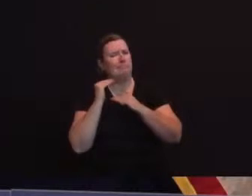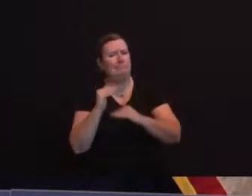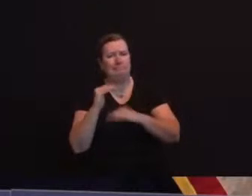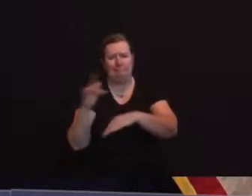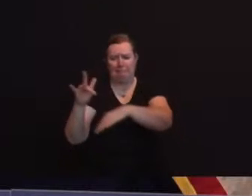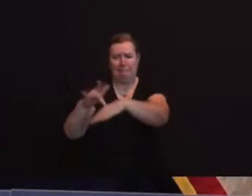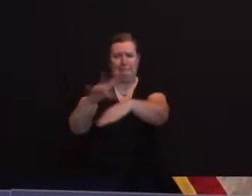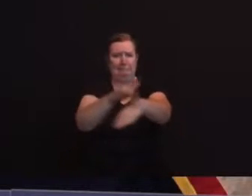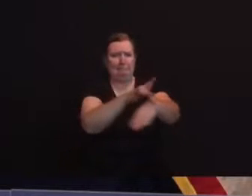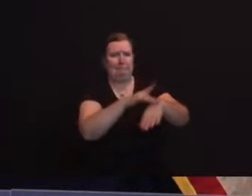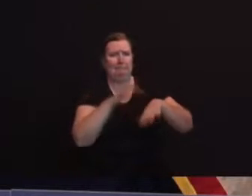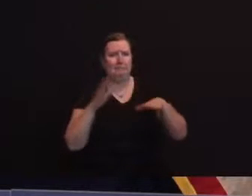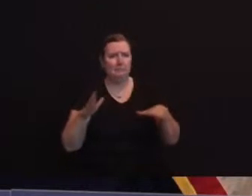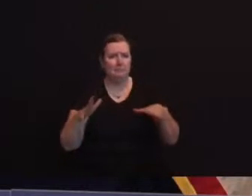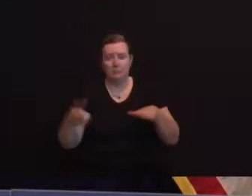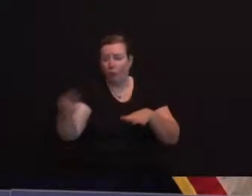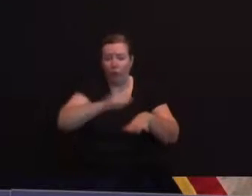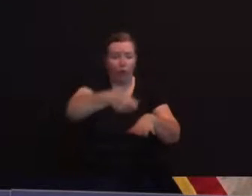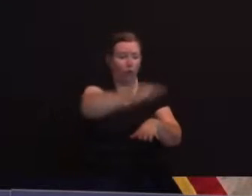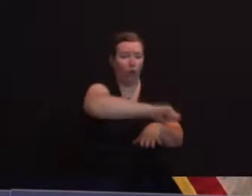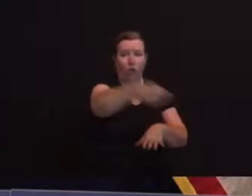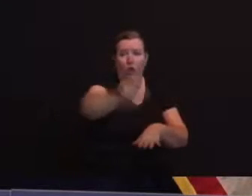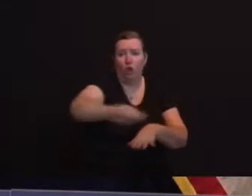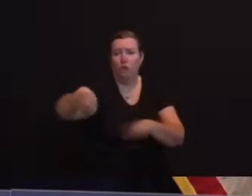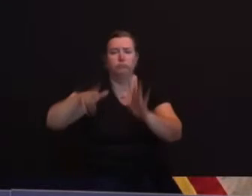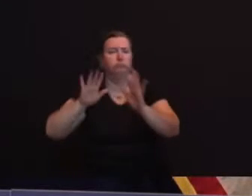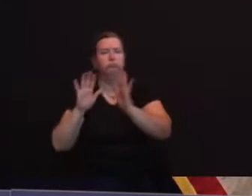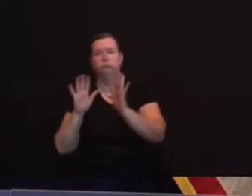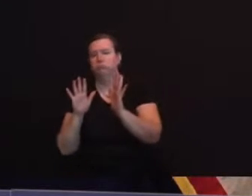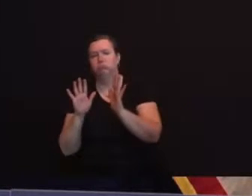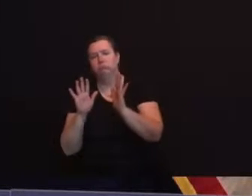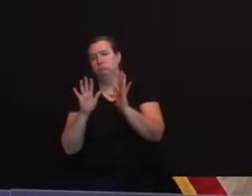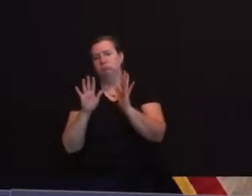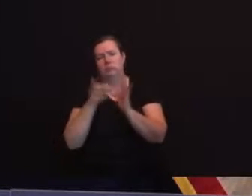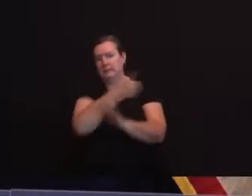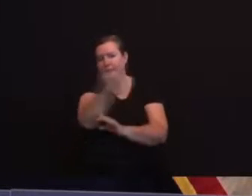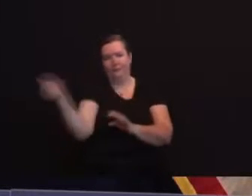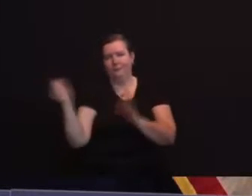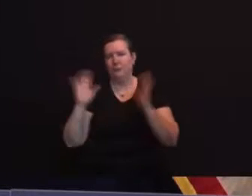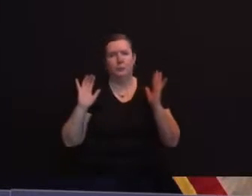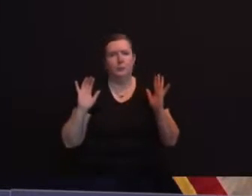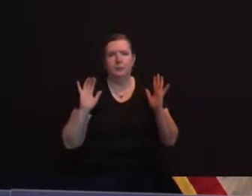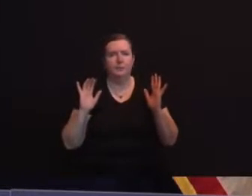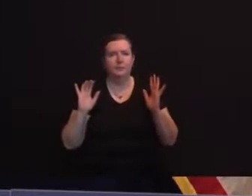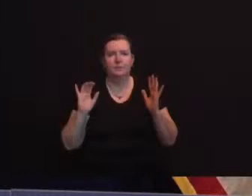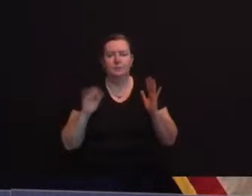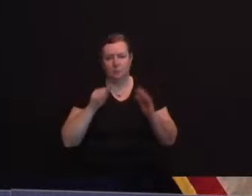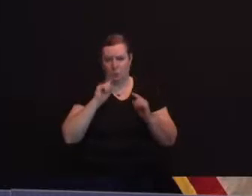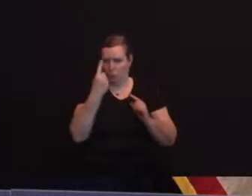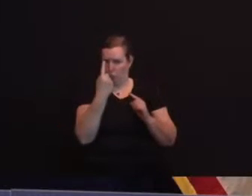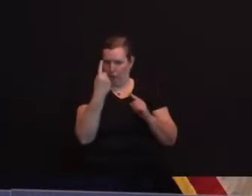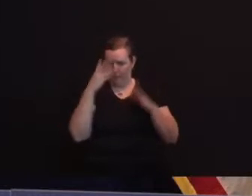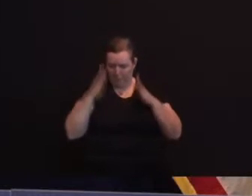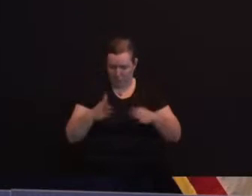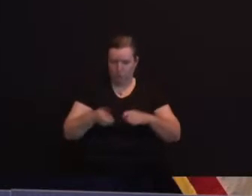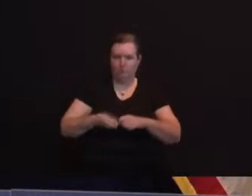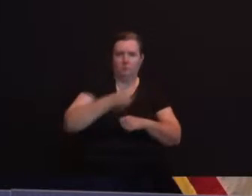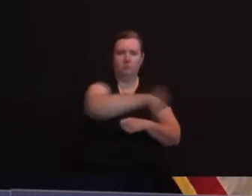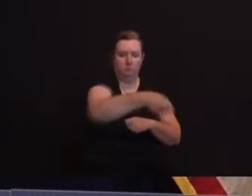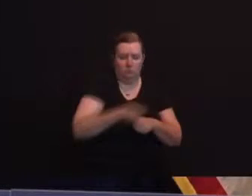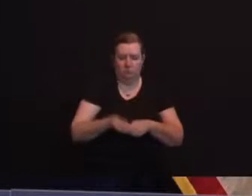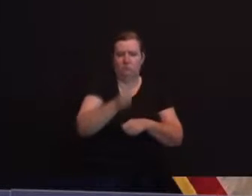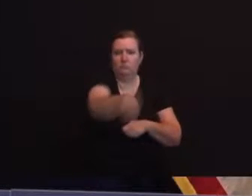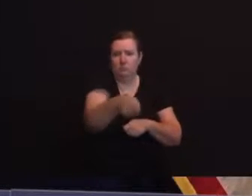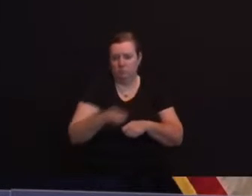utensils. Use single-use options or identify one person to serve shareable items like salad dressings